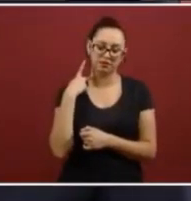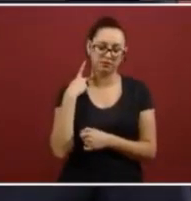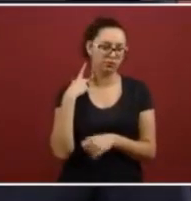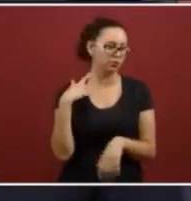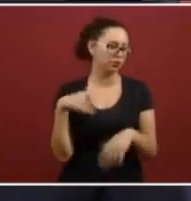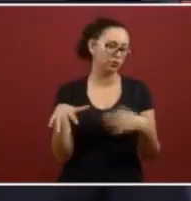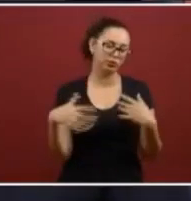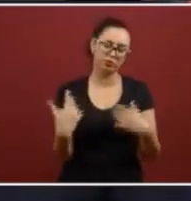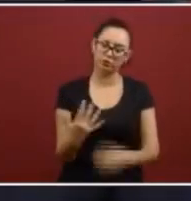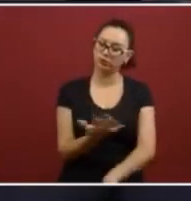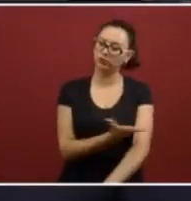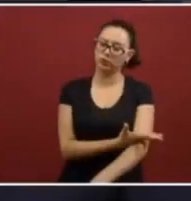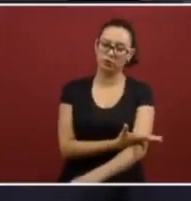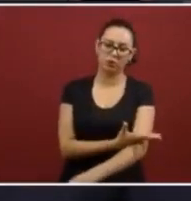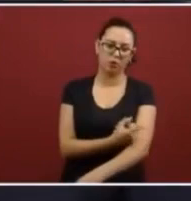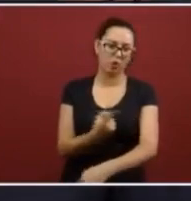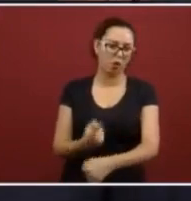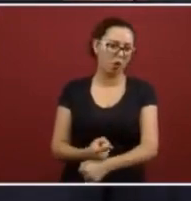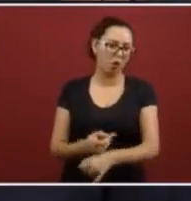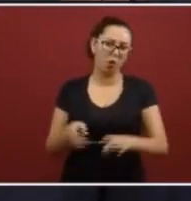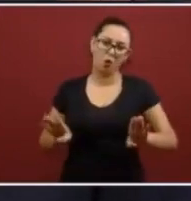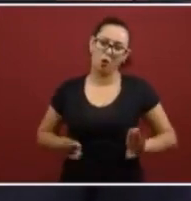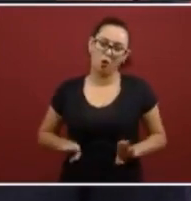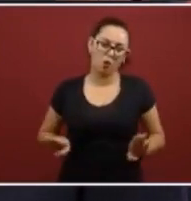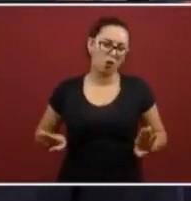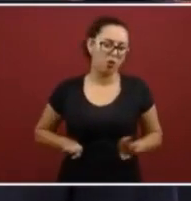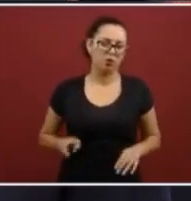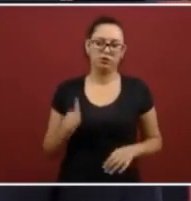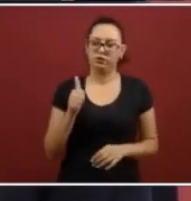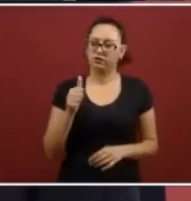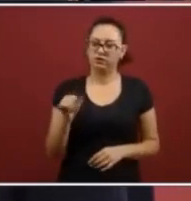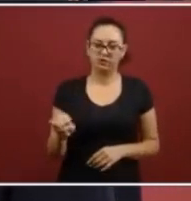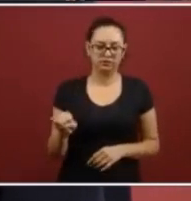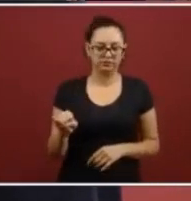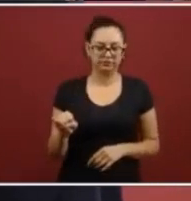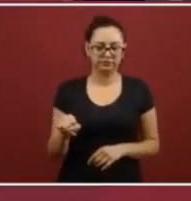honesta, minor, honest, pero